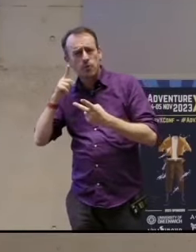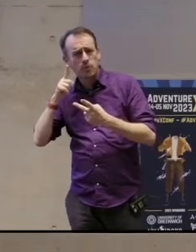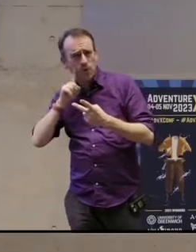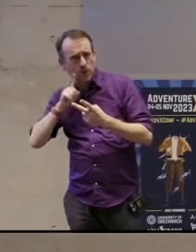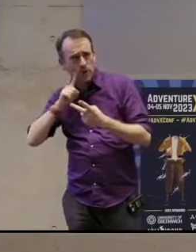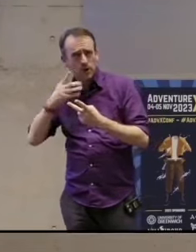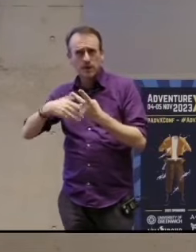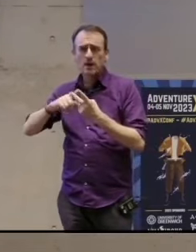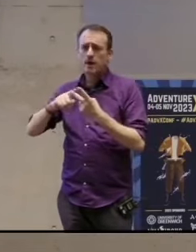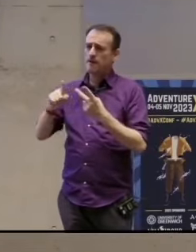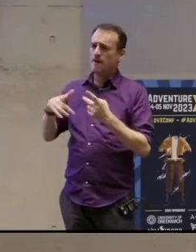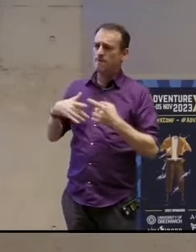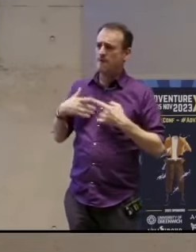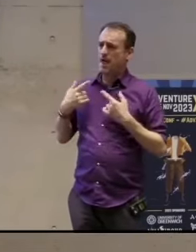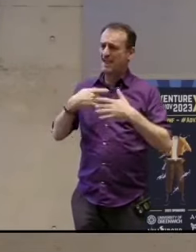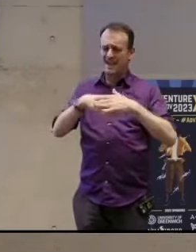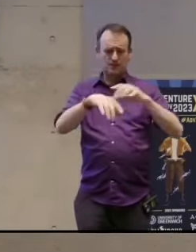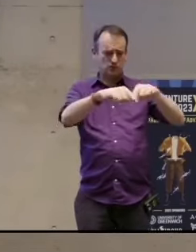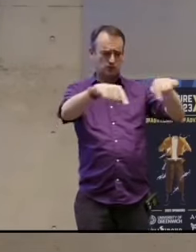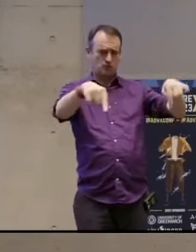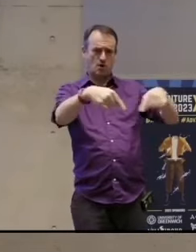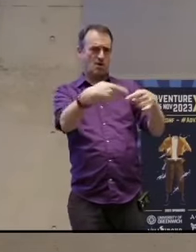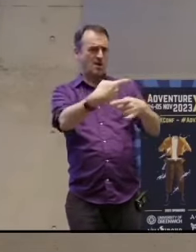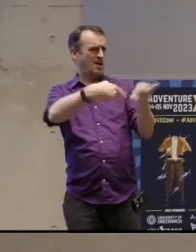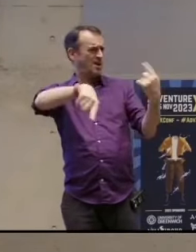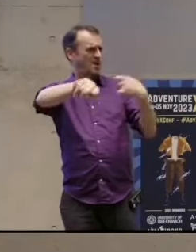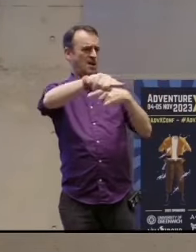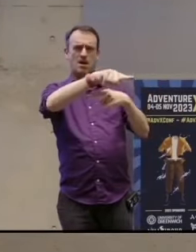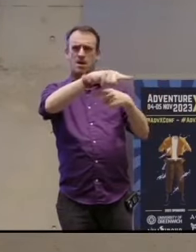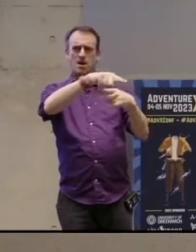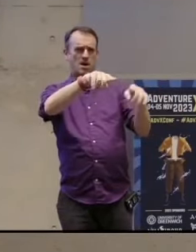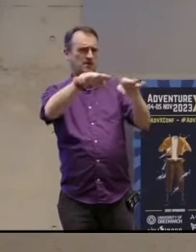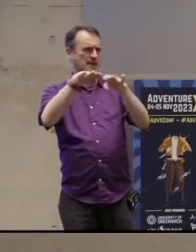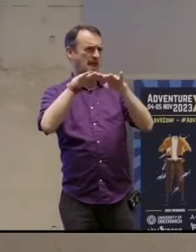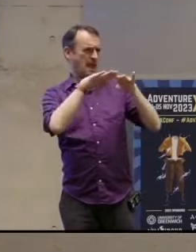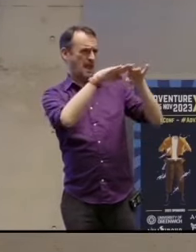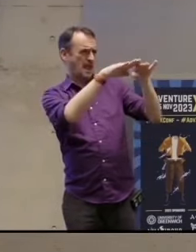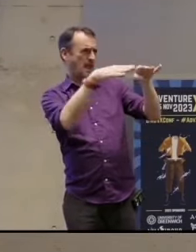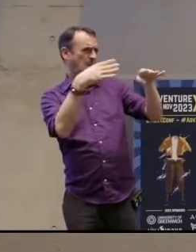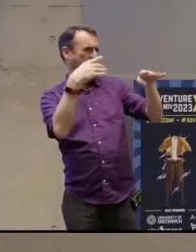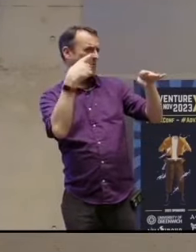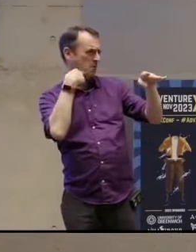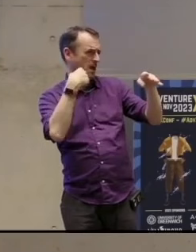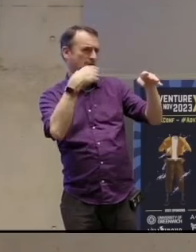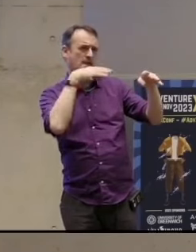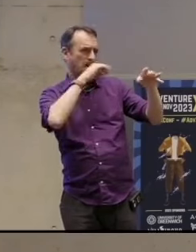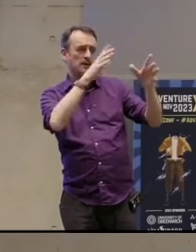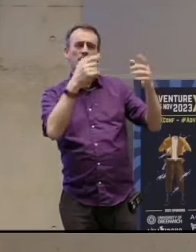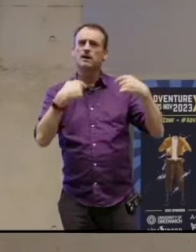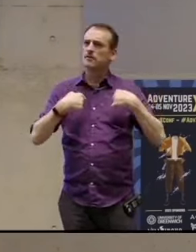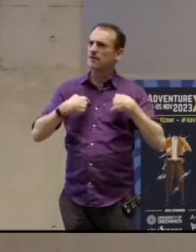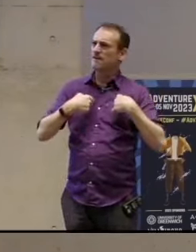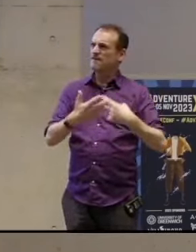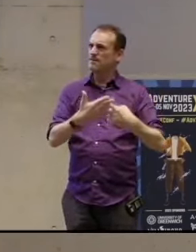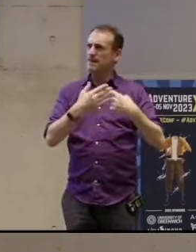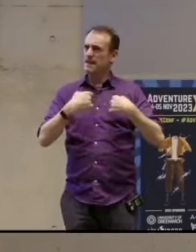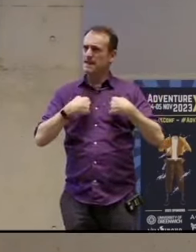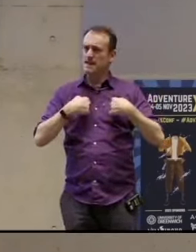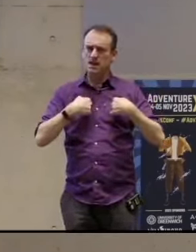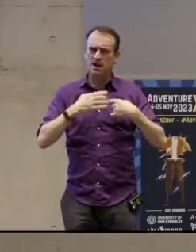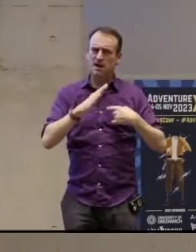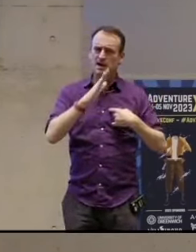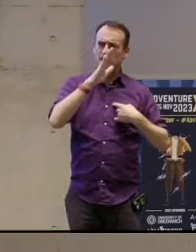of the points that you raised in your deck. So I was just wondering if you have any advice about how to navigate that